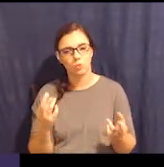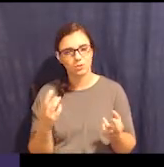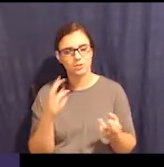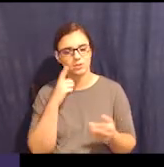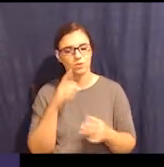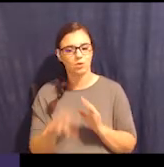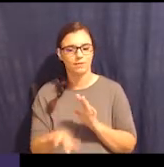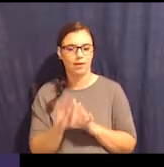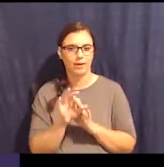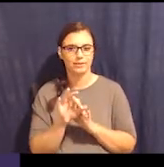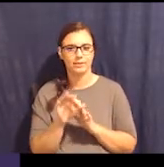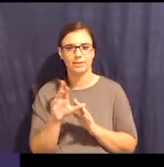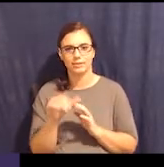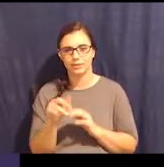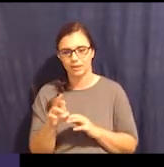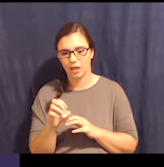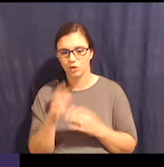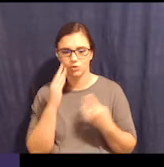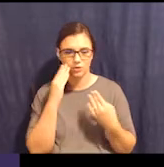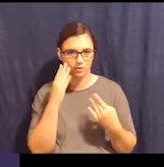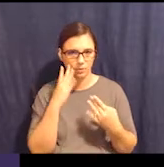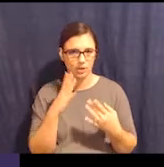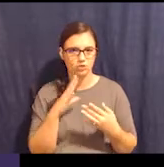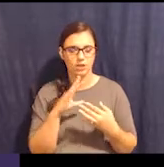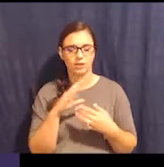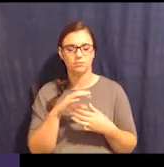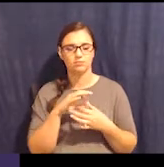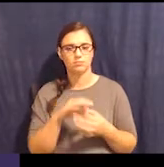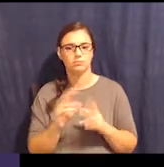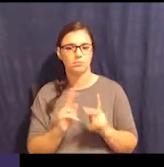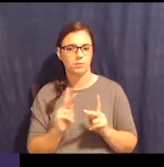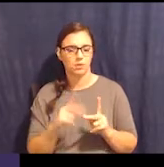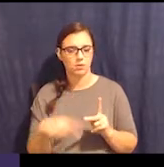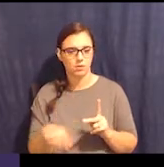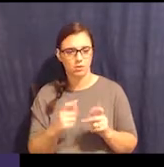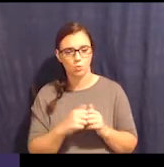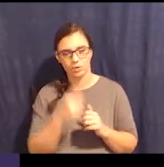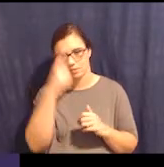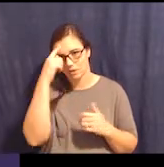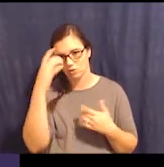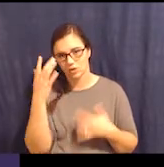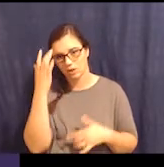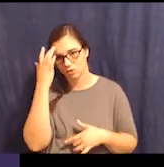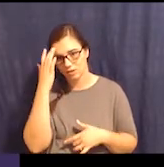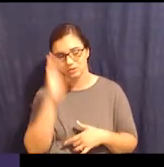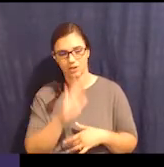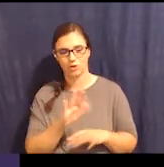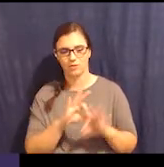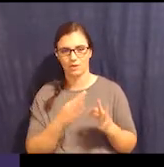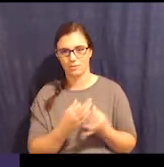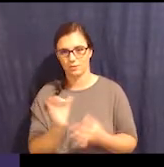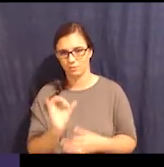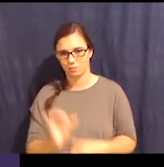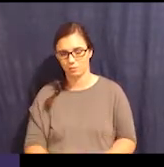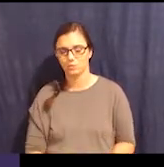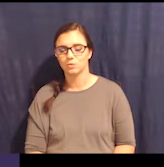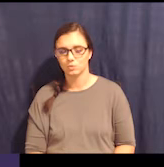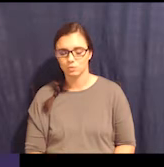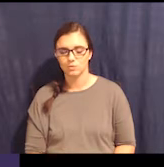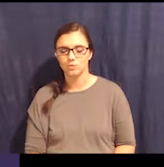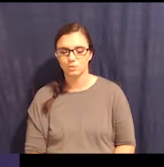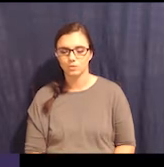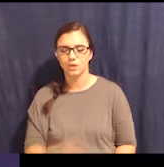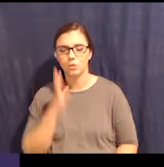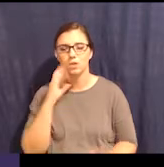for individuals with mental illness and their family members. We're going to go over some national resources, some resources